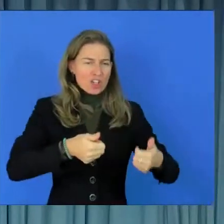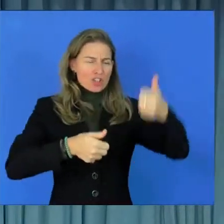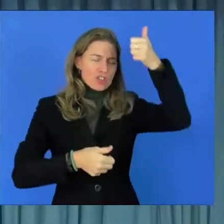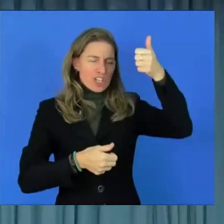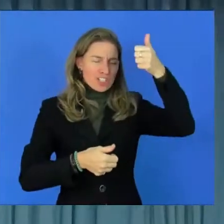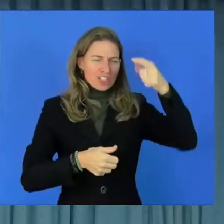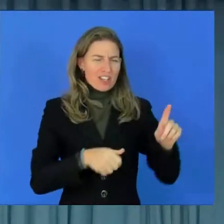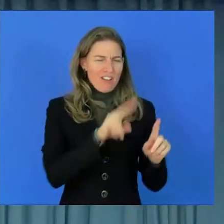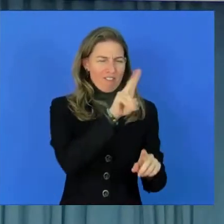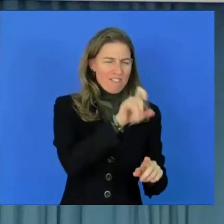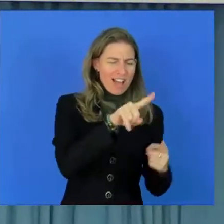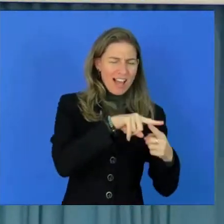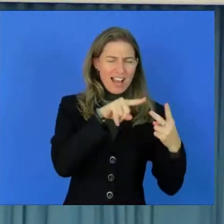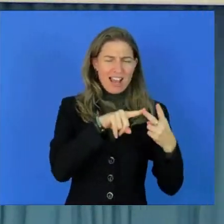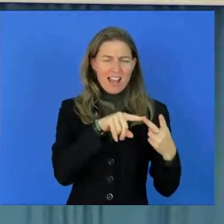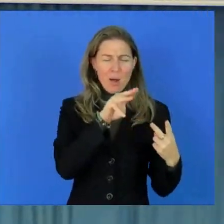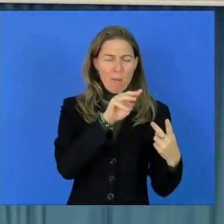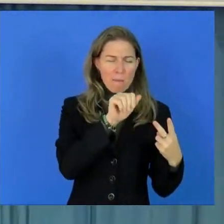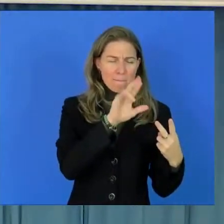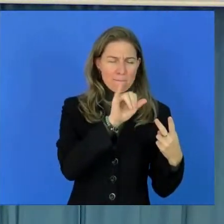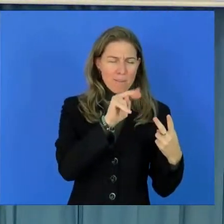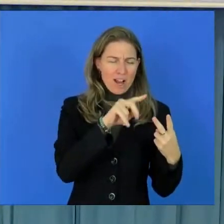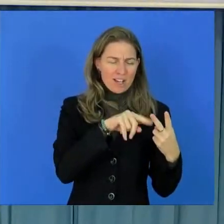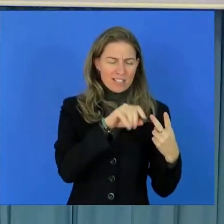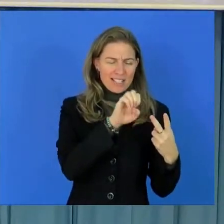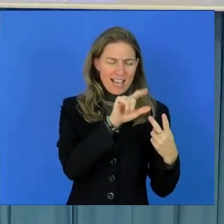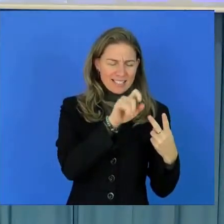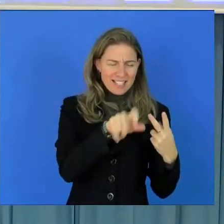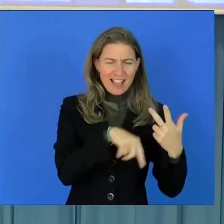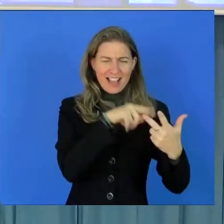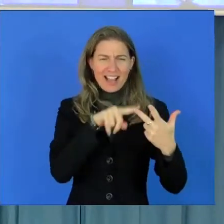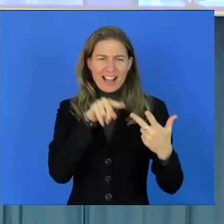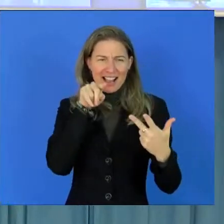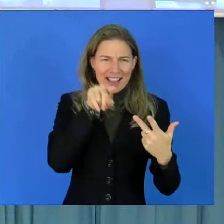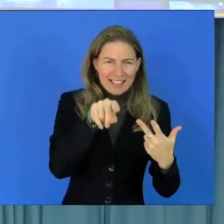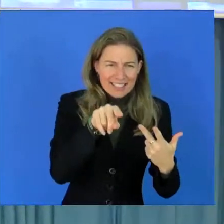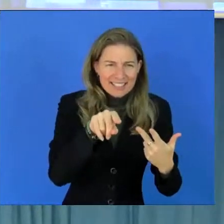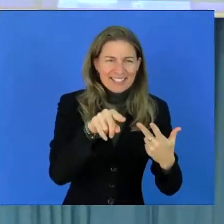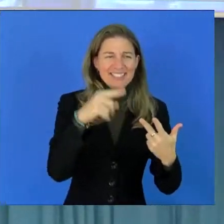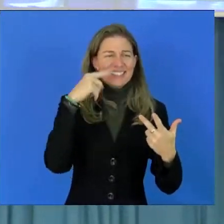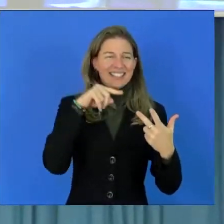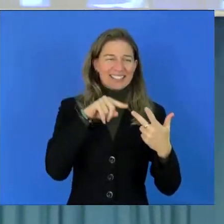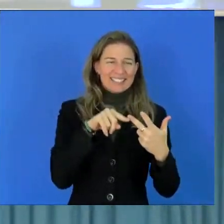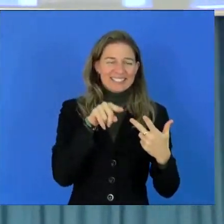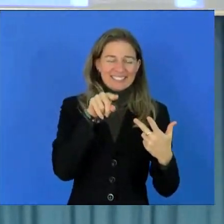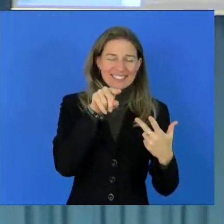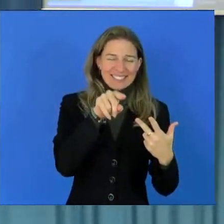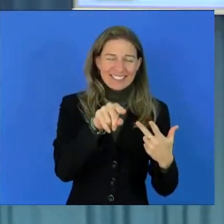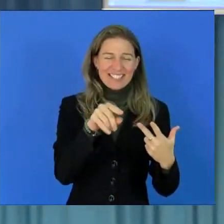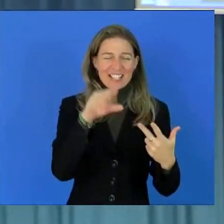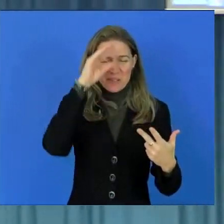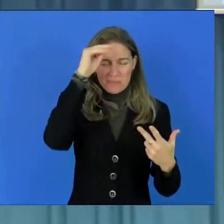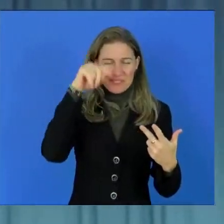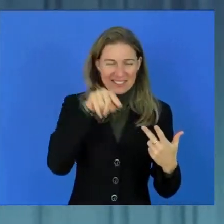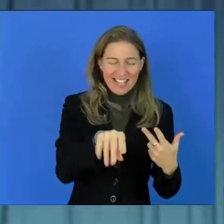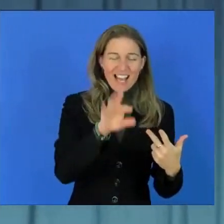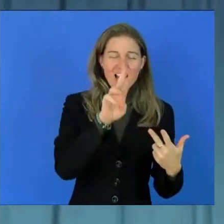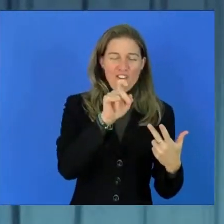Essl, Markus Raffer, and #GreenGiant. We are officially now opened the Zero